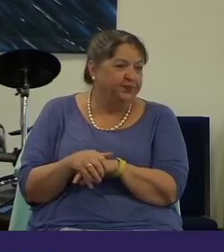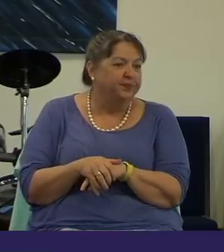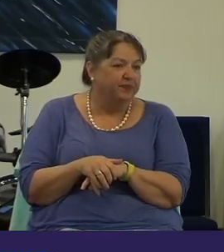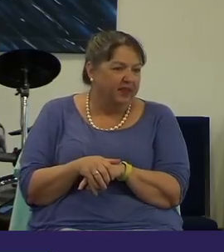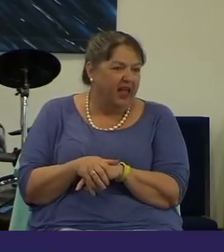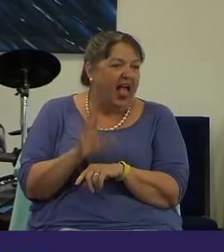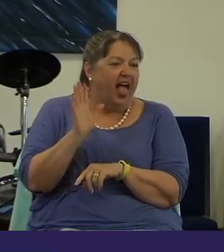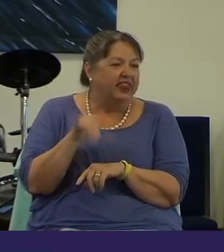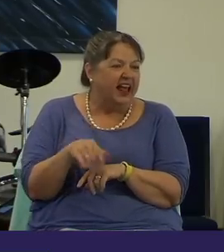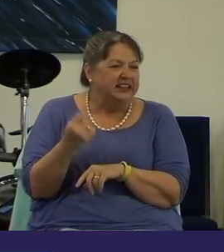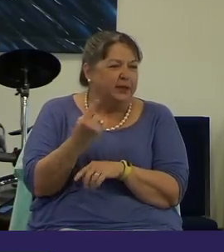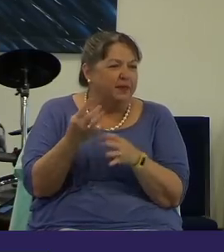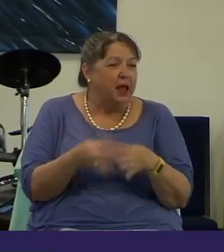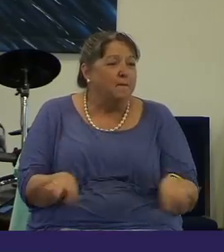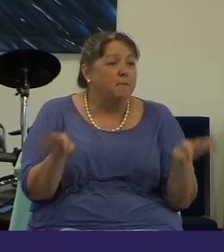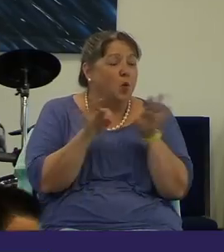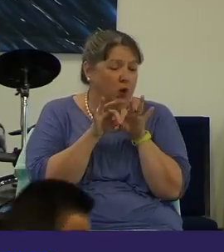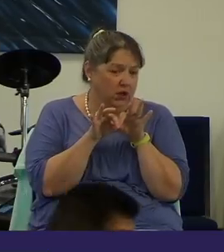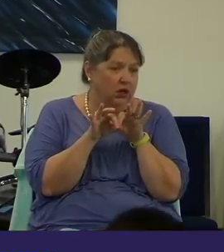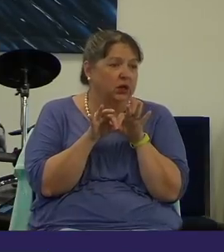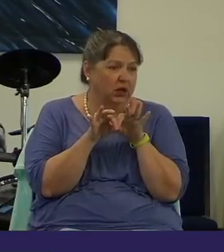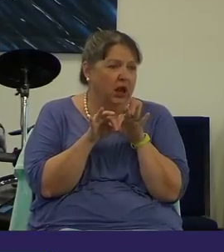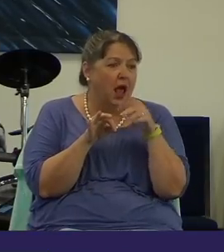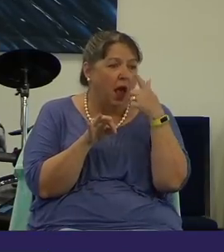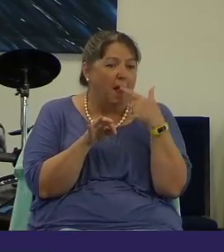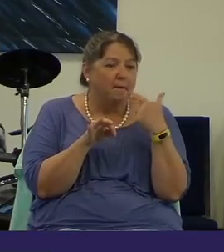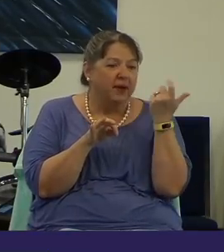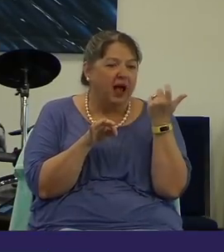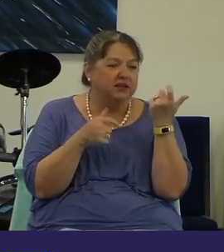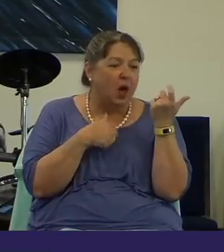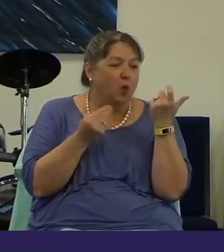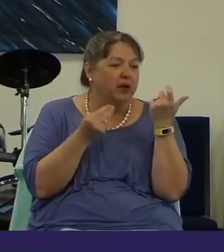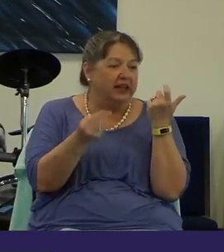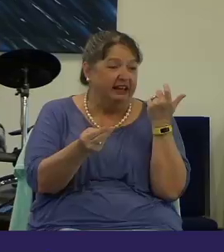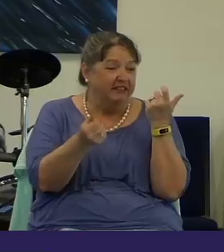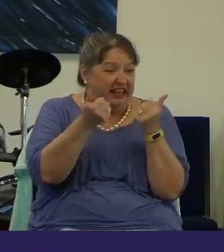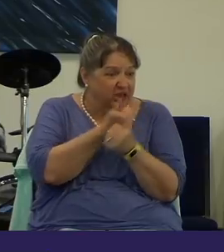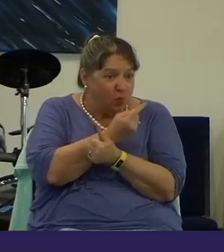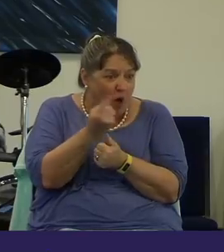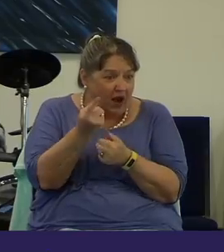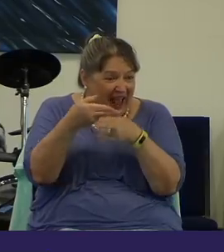that's something that's really important because I'm going to give you all an egg.